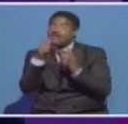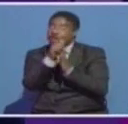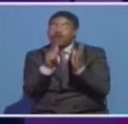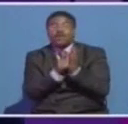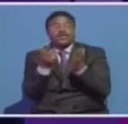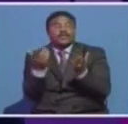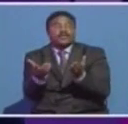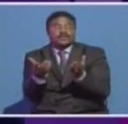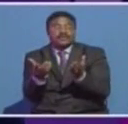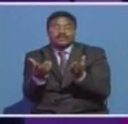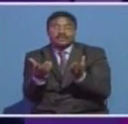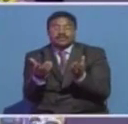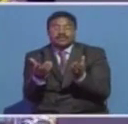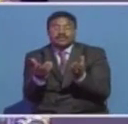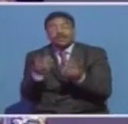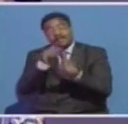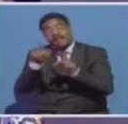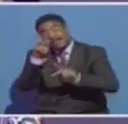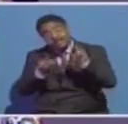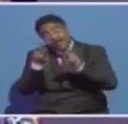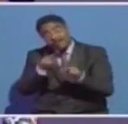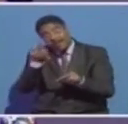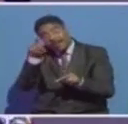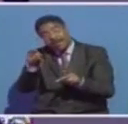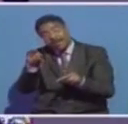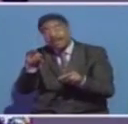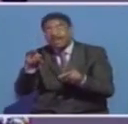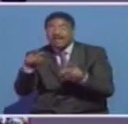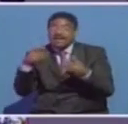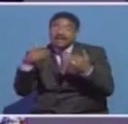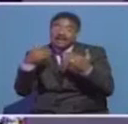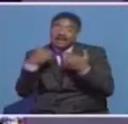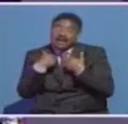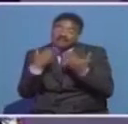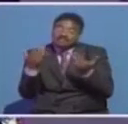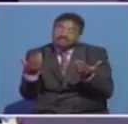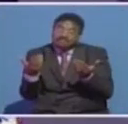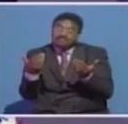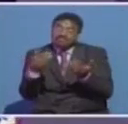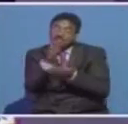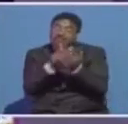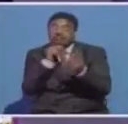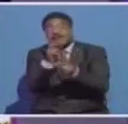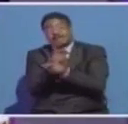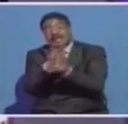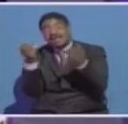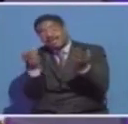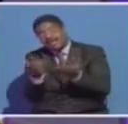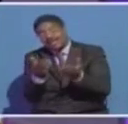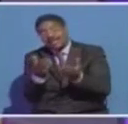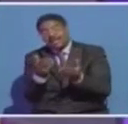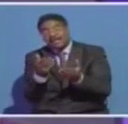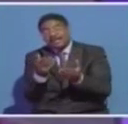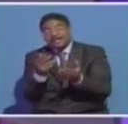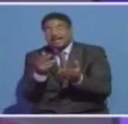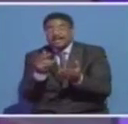just enforcement. But people tend to have the laissez-faire attitude where they don't really care. We cry for jobs,